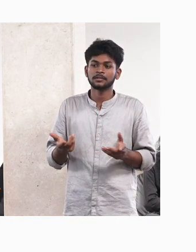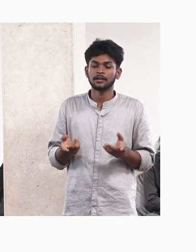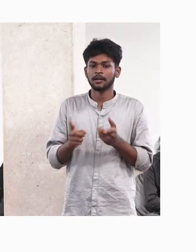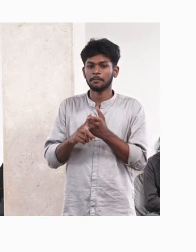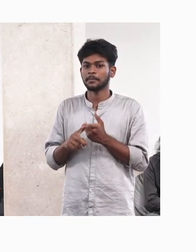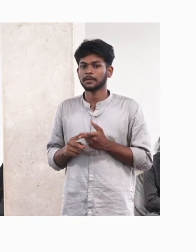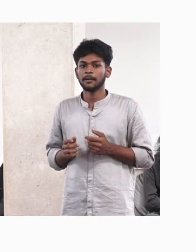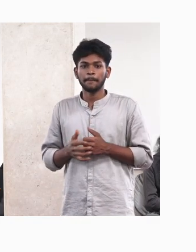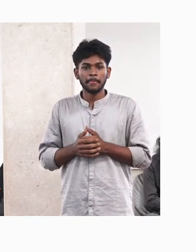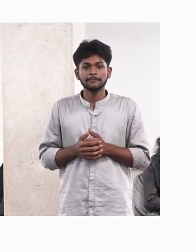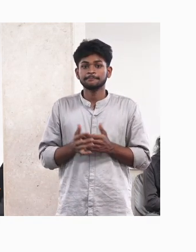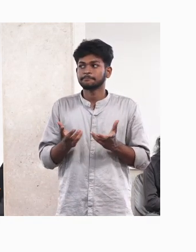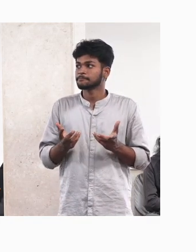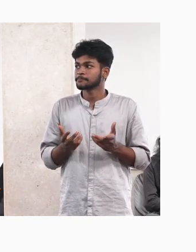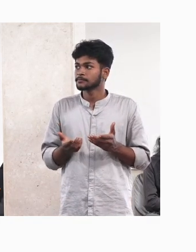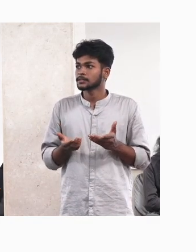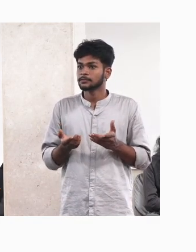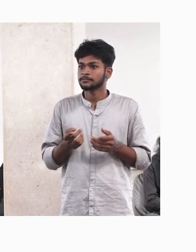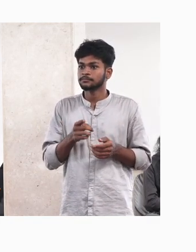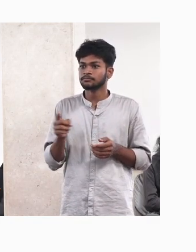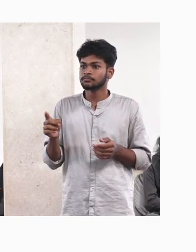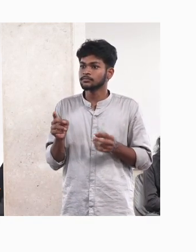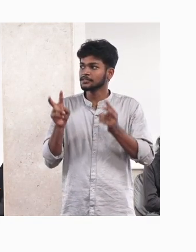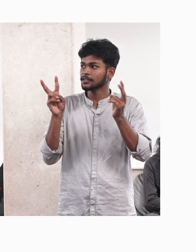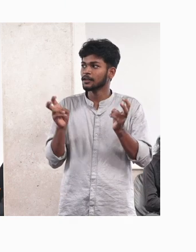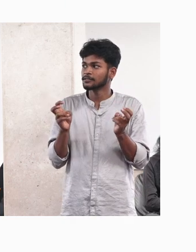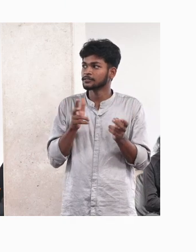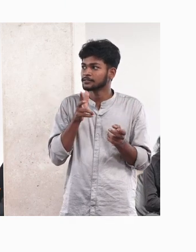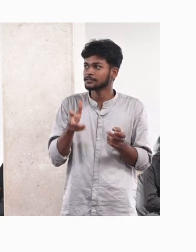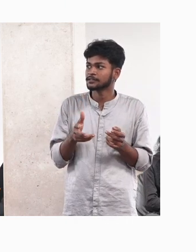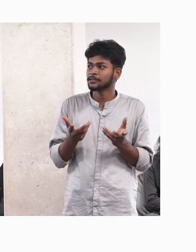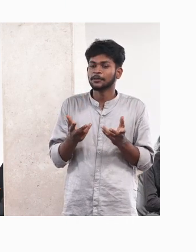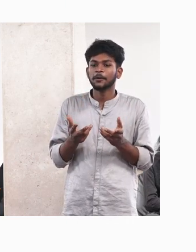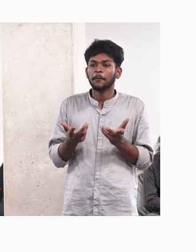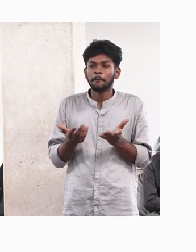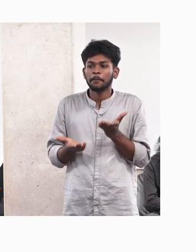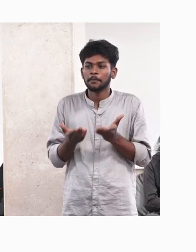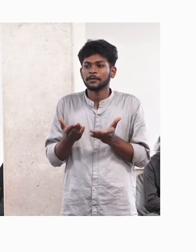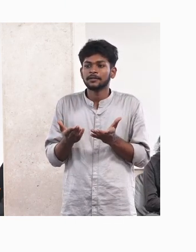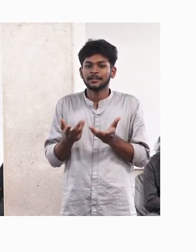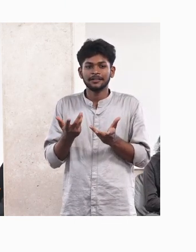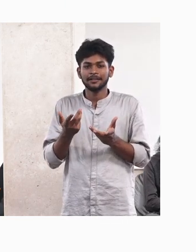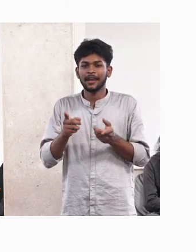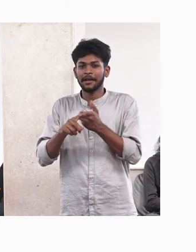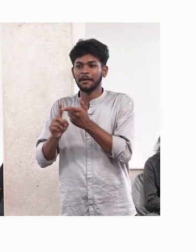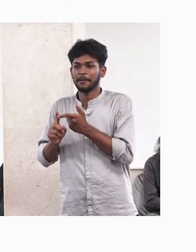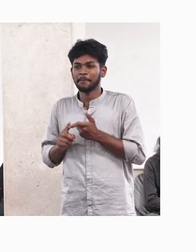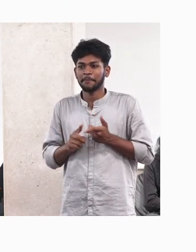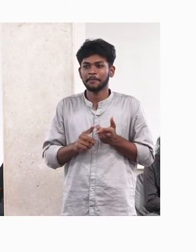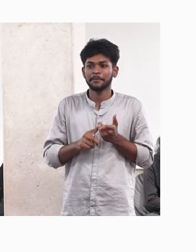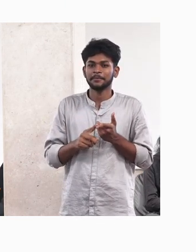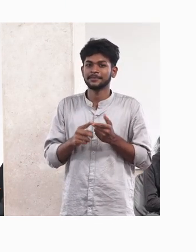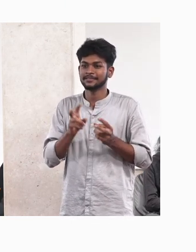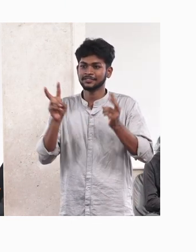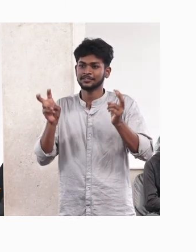attentive. I leave you with this motto of someone that is very close to you, Mahatma Gandhi, that I find